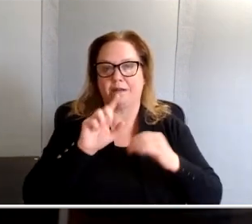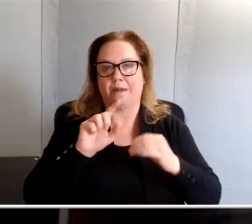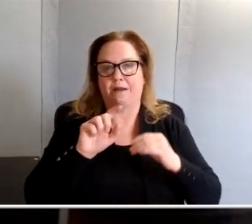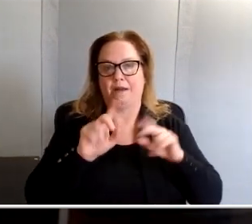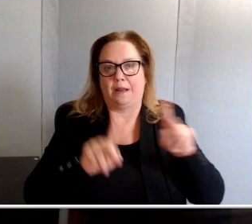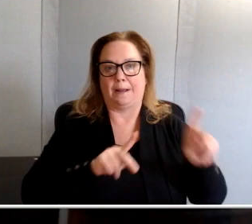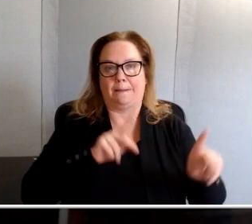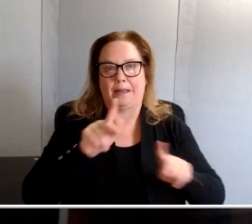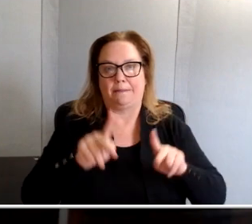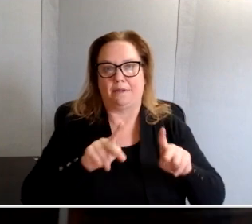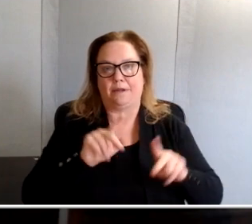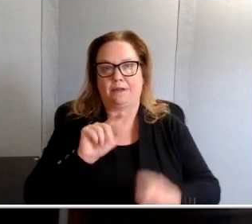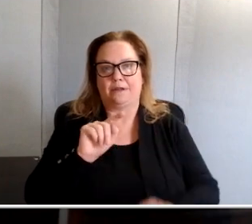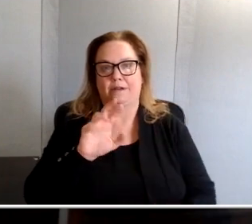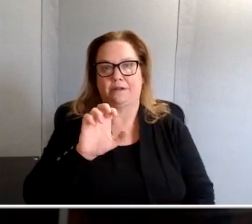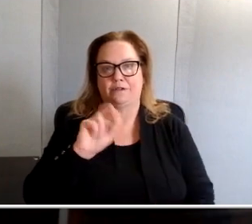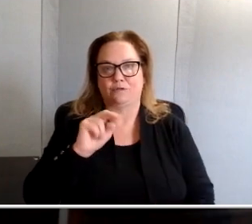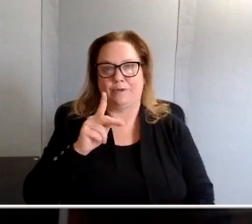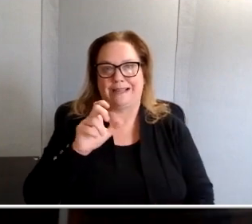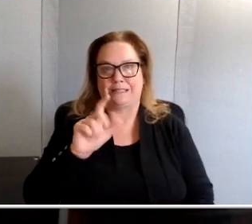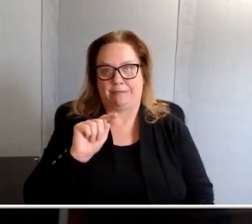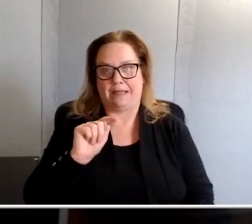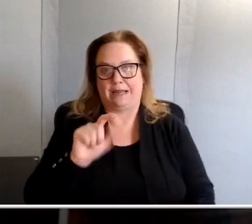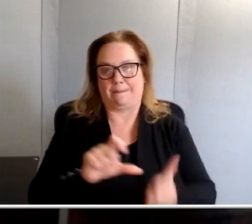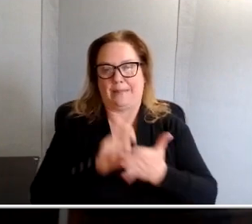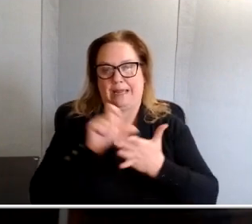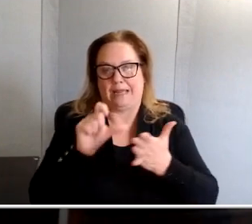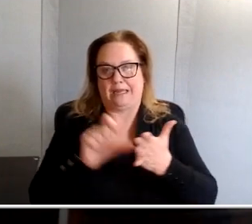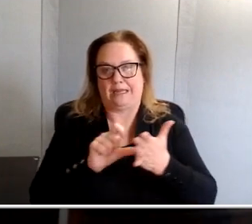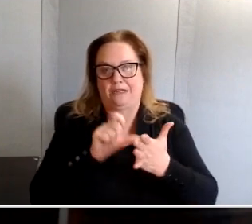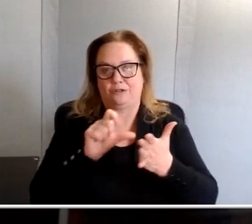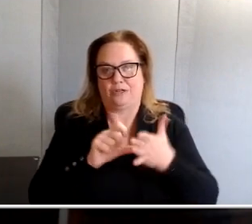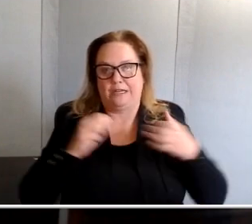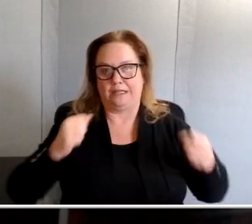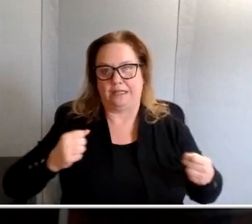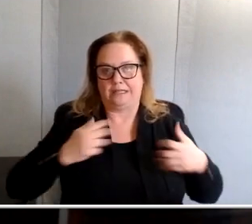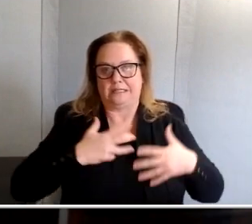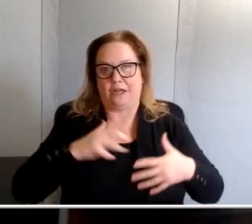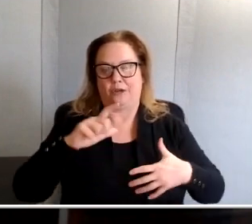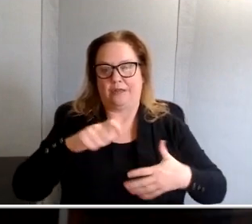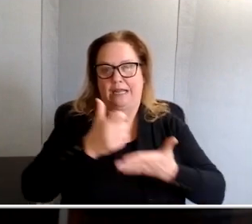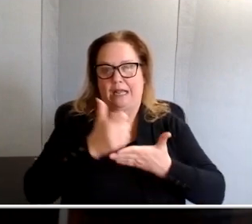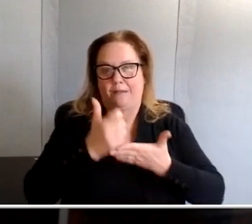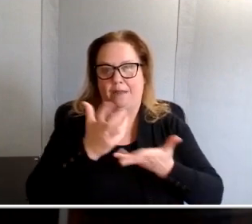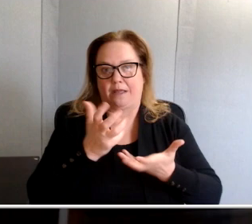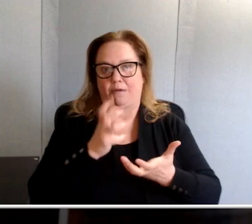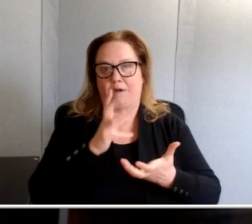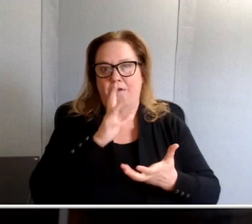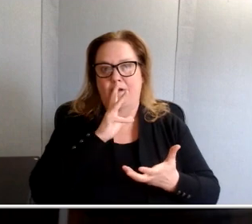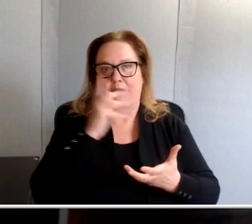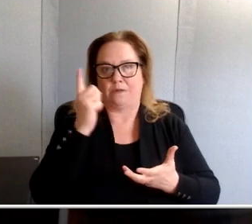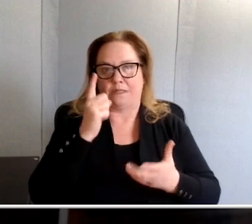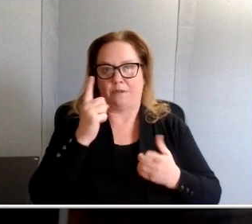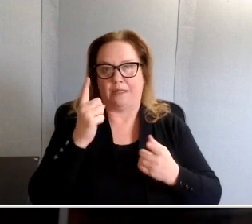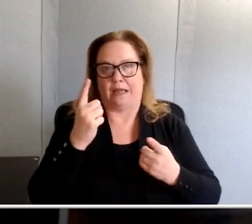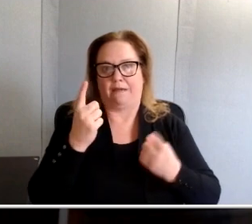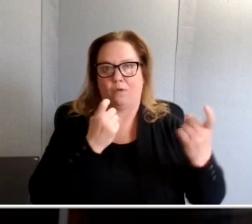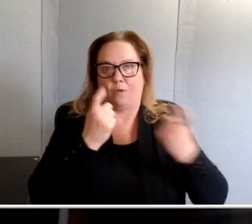forums and transplant pages that they're scared, they need help, they want to talk to somebody, they have